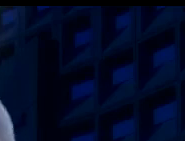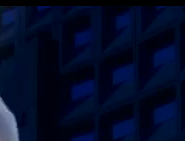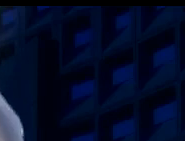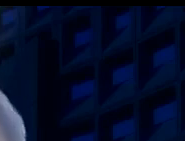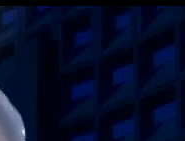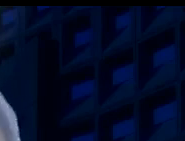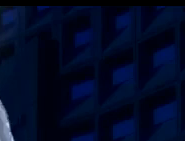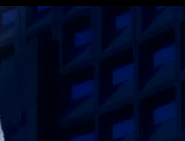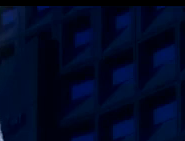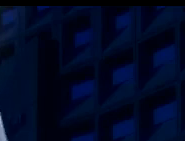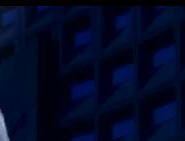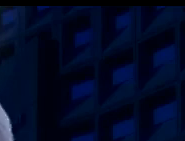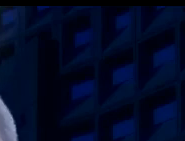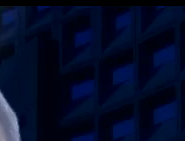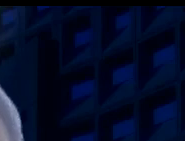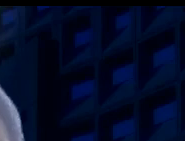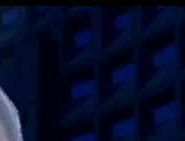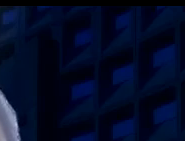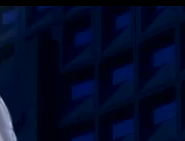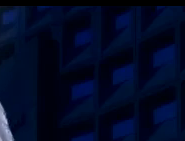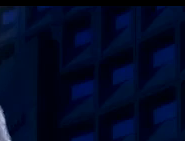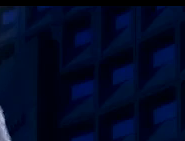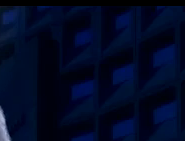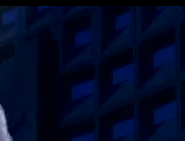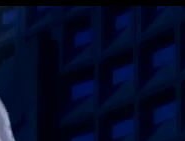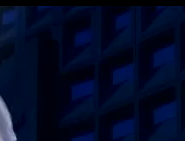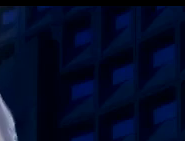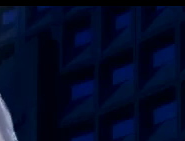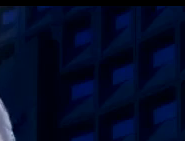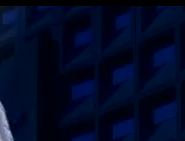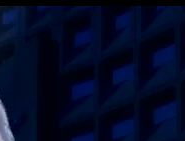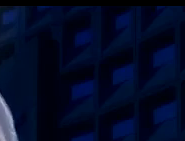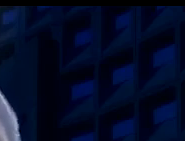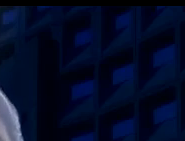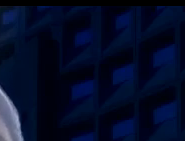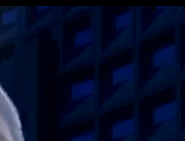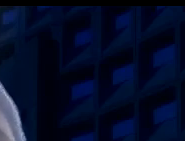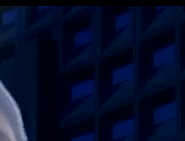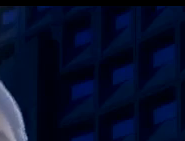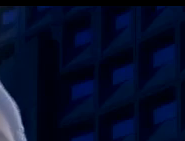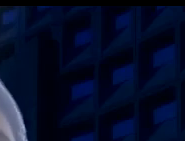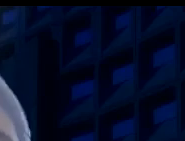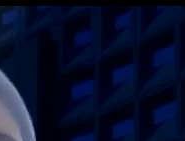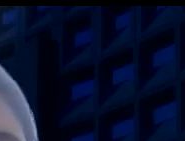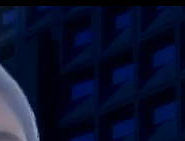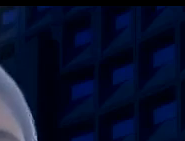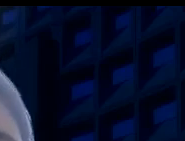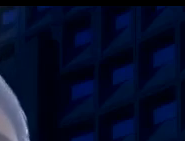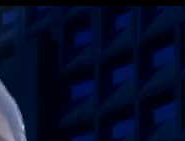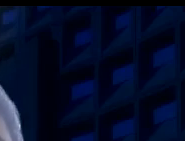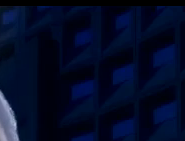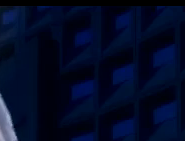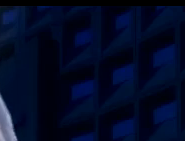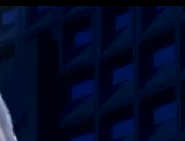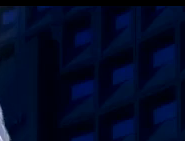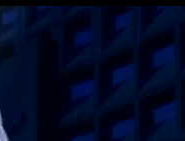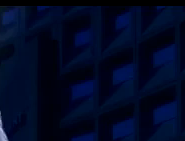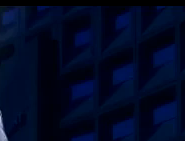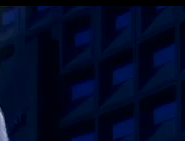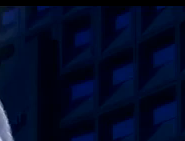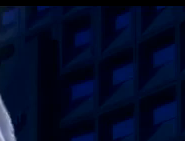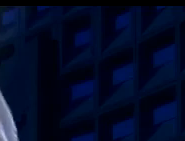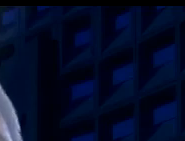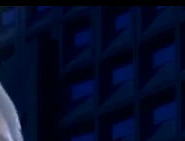bipolar, schizophrenia, and any diagnosis in which the diagnosis was not treated at the time of the criminal